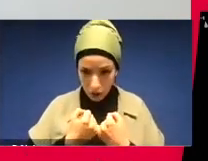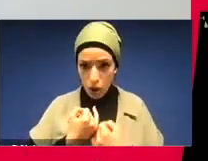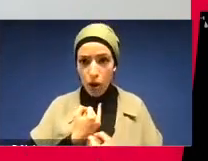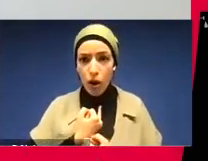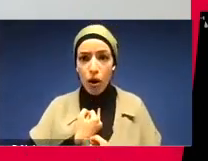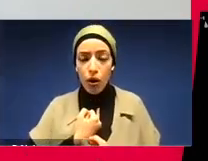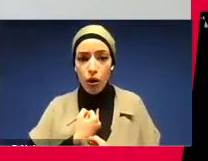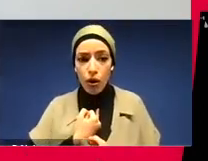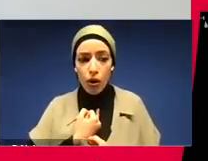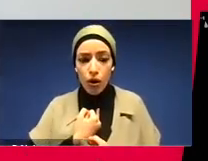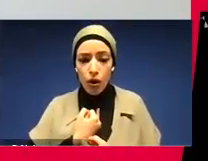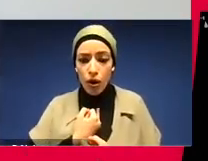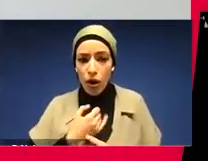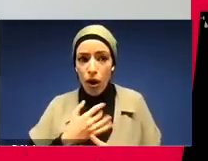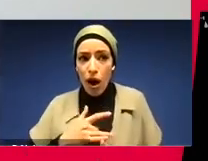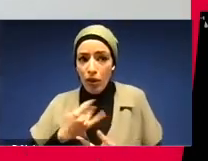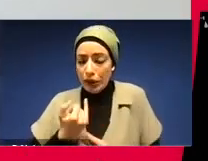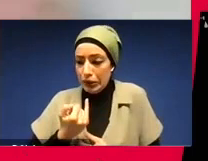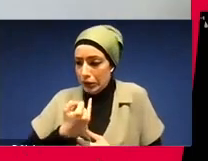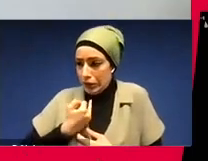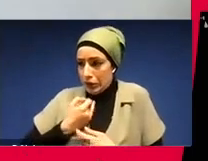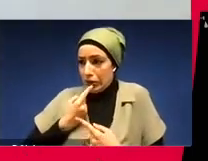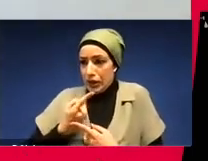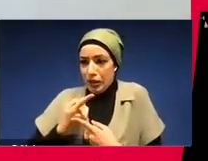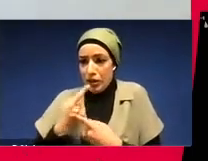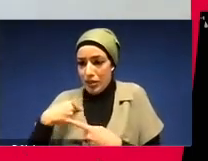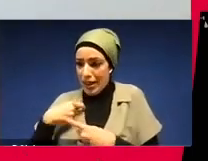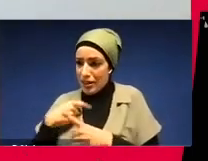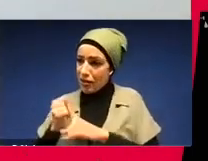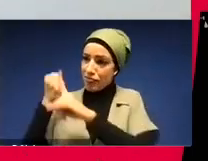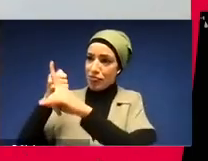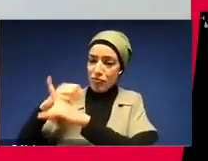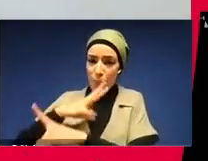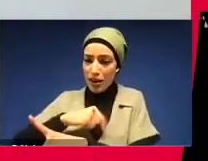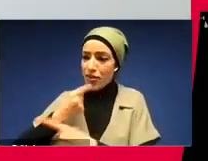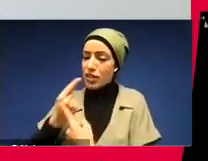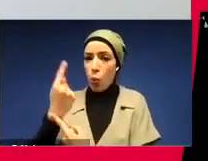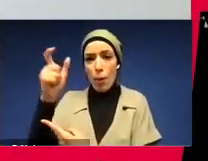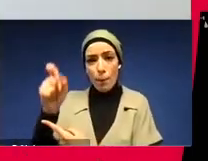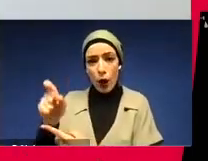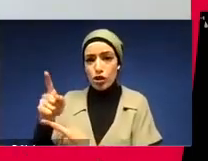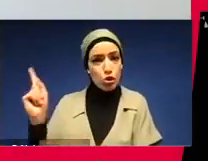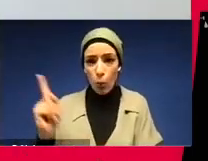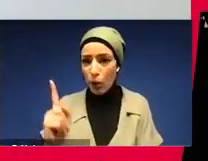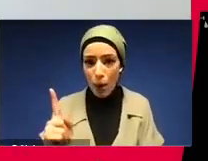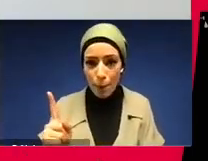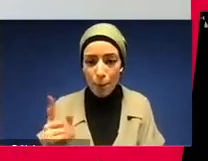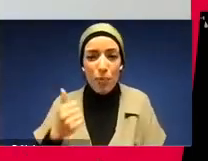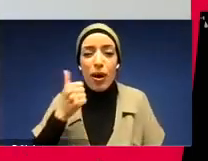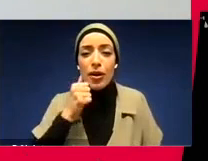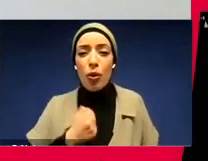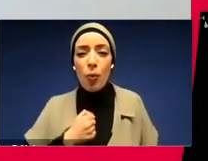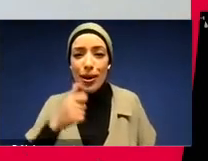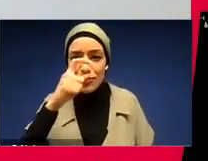because as if I was betraying the cause by telling a person to not protest, to not be on the street. But I also know my sister's role wasn't